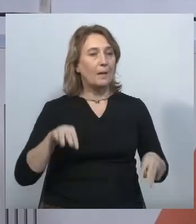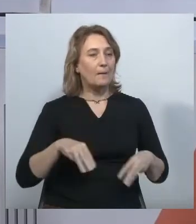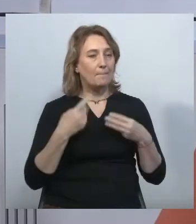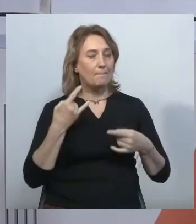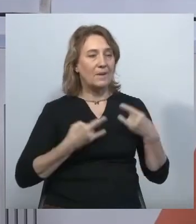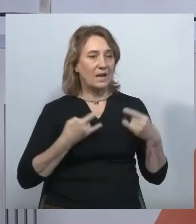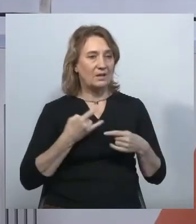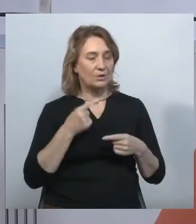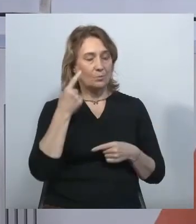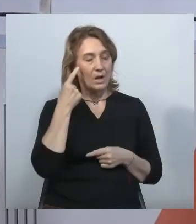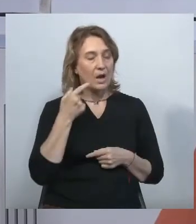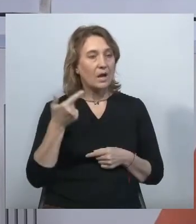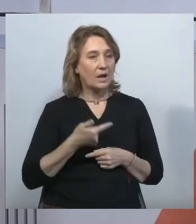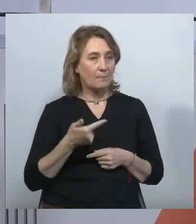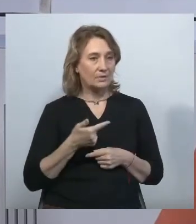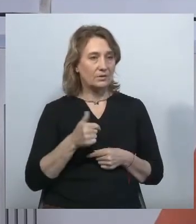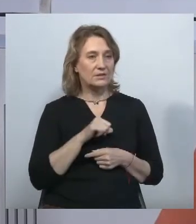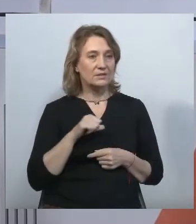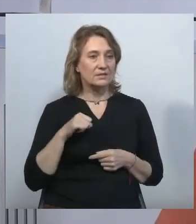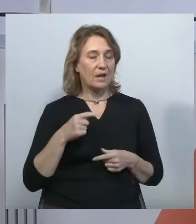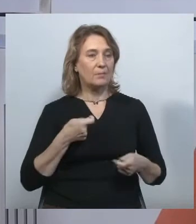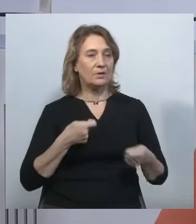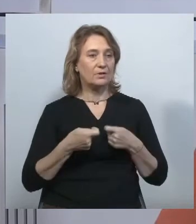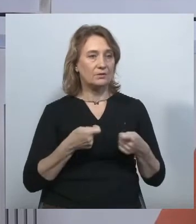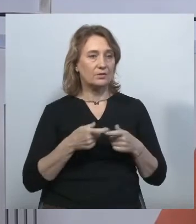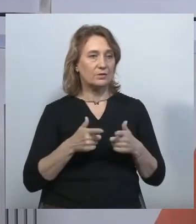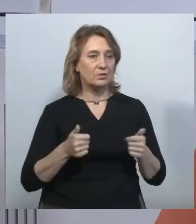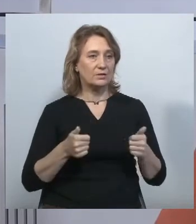media literacy for a wider circle of population. So